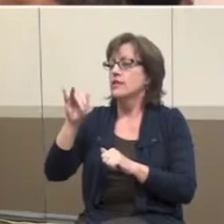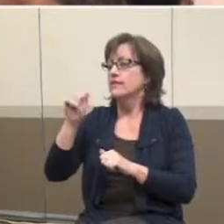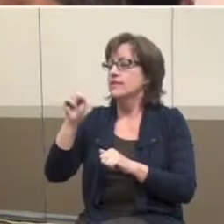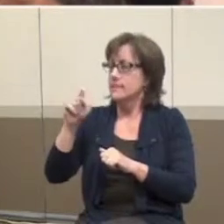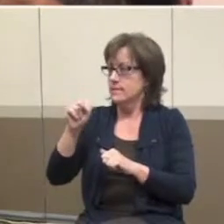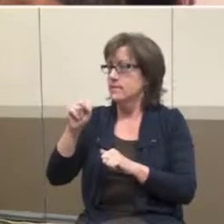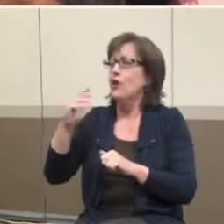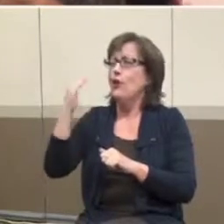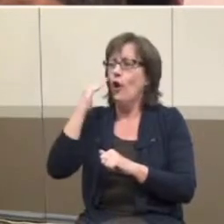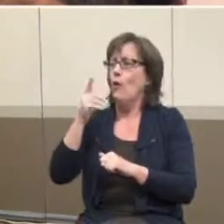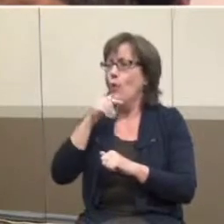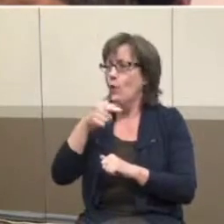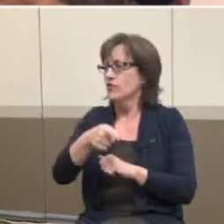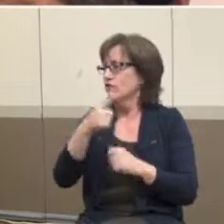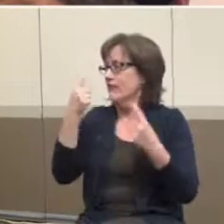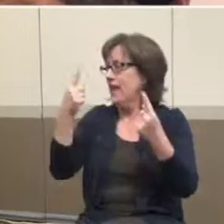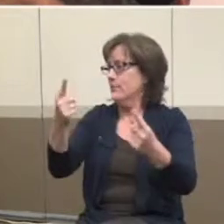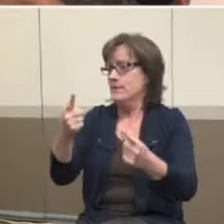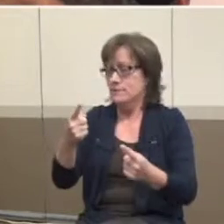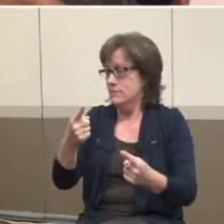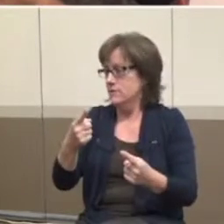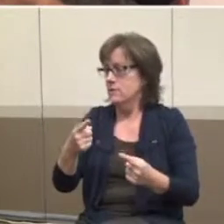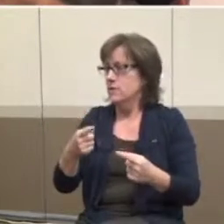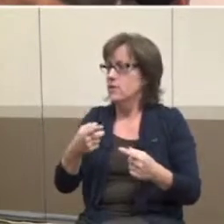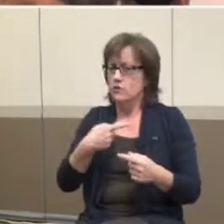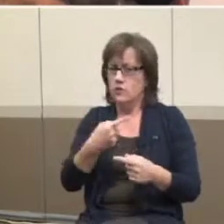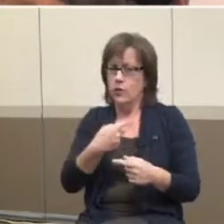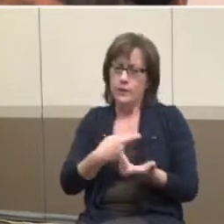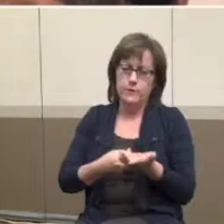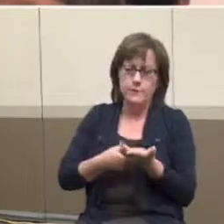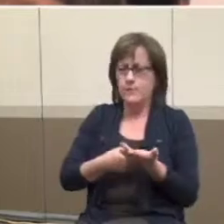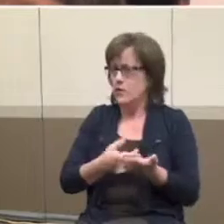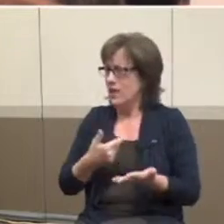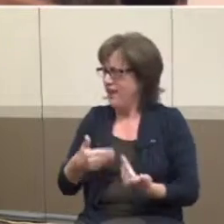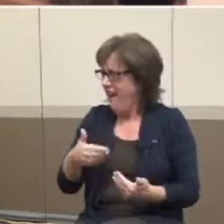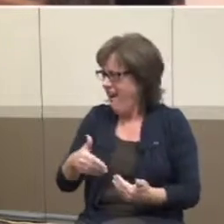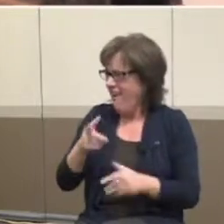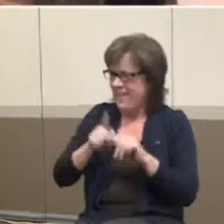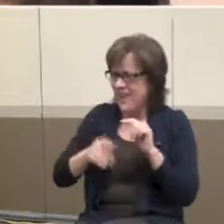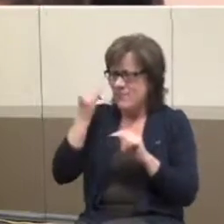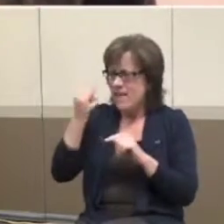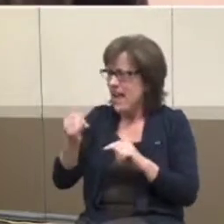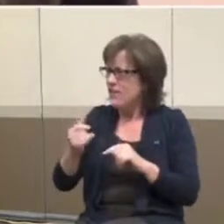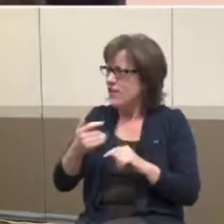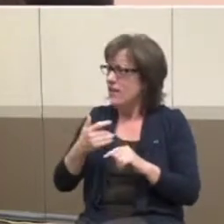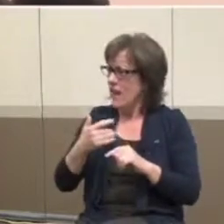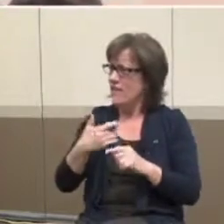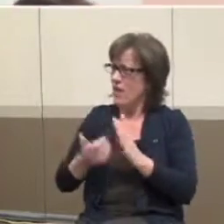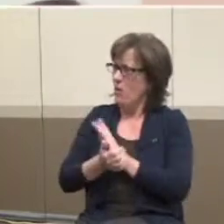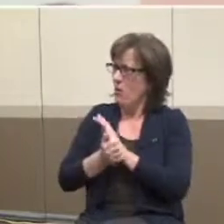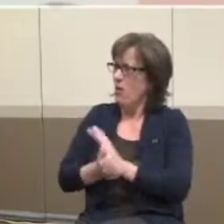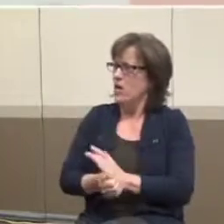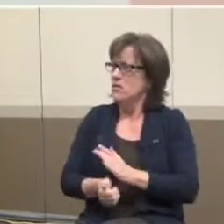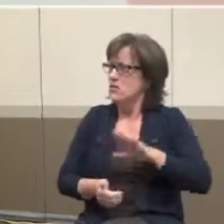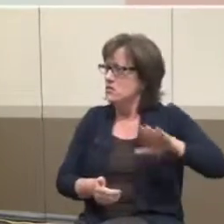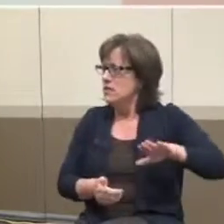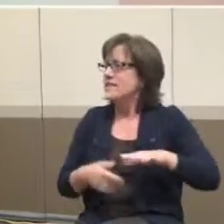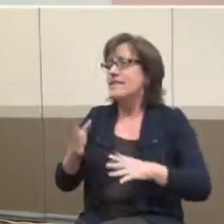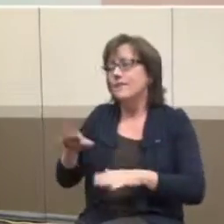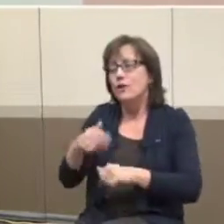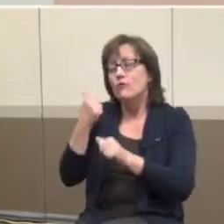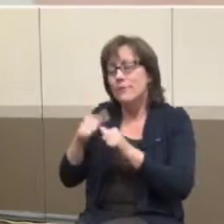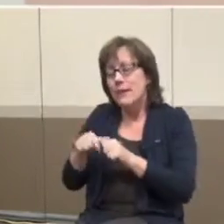community. And I said, you know, it's just, I can't even imagine, you know, having that ability. And he's like, well, remember, she had perfect